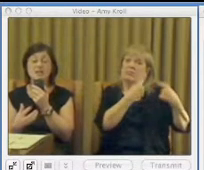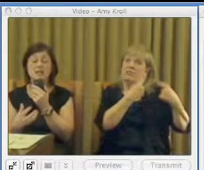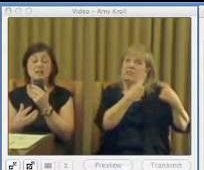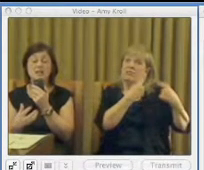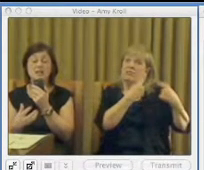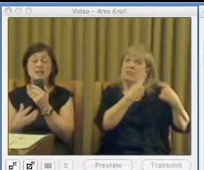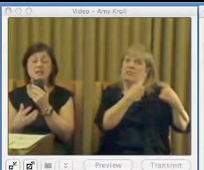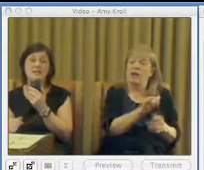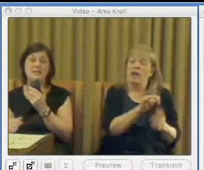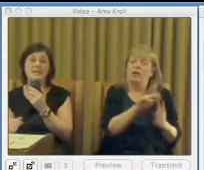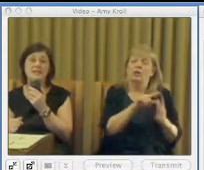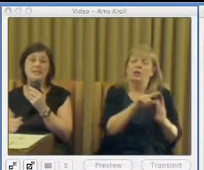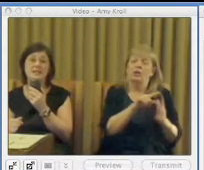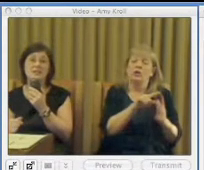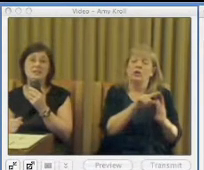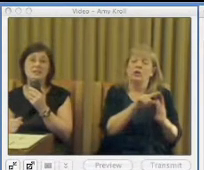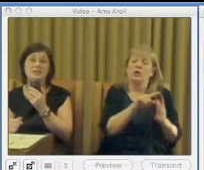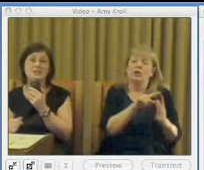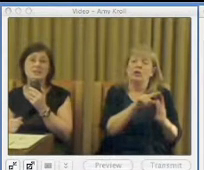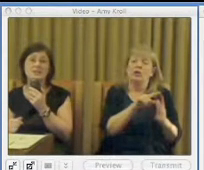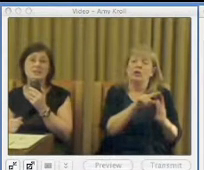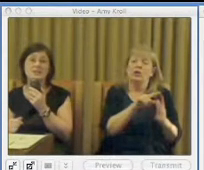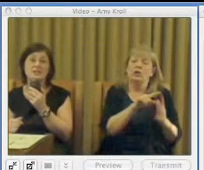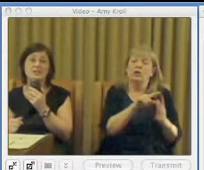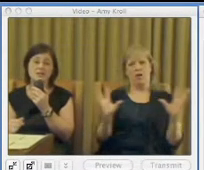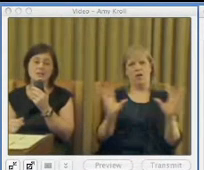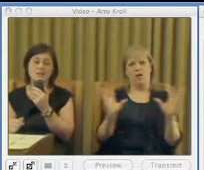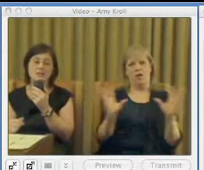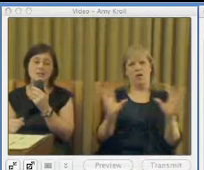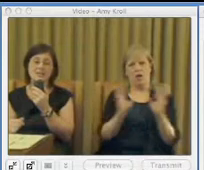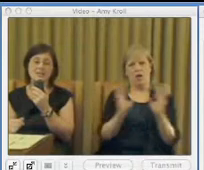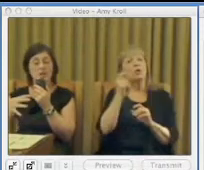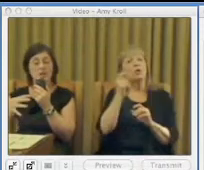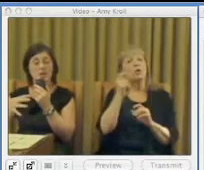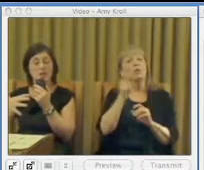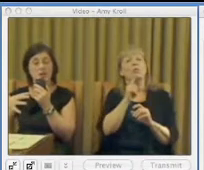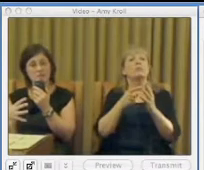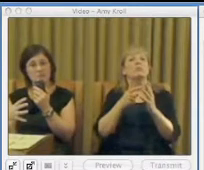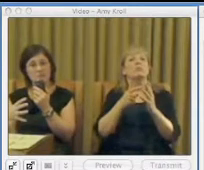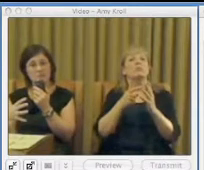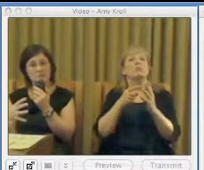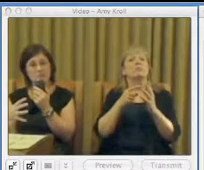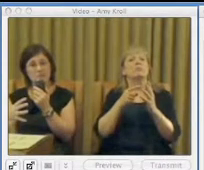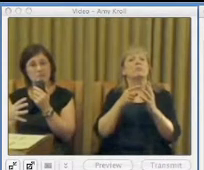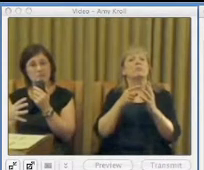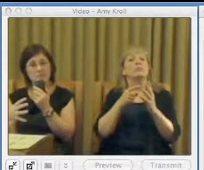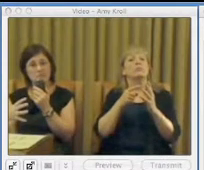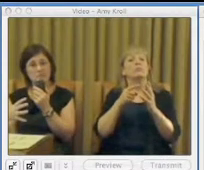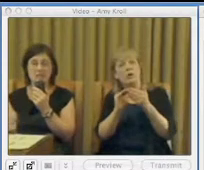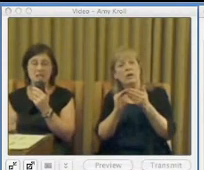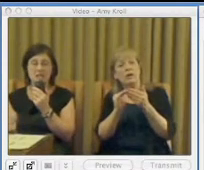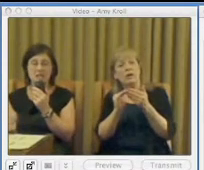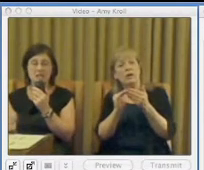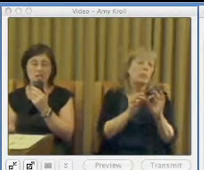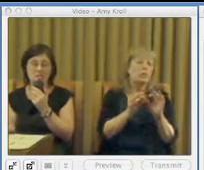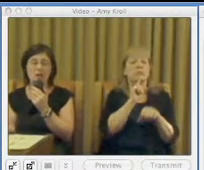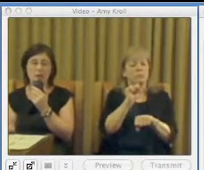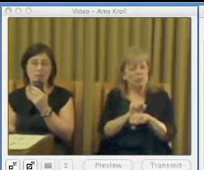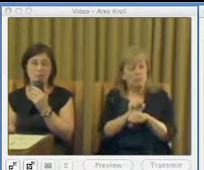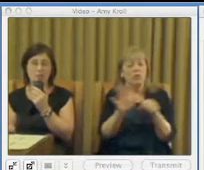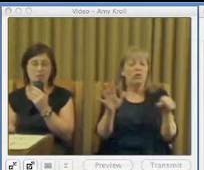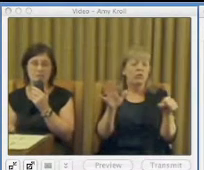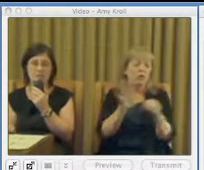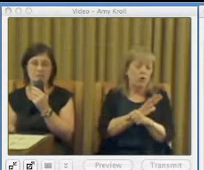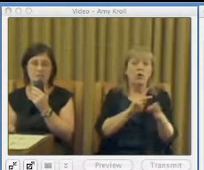because community interpreting really has only been recognized as a distinct profession probably in the last